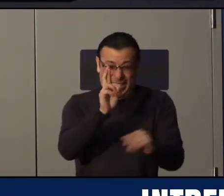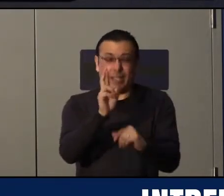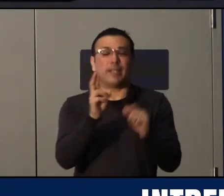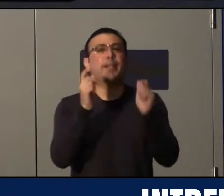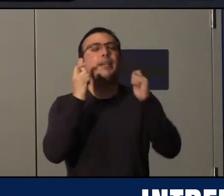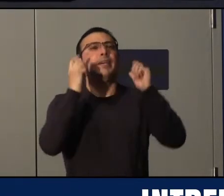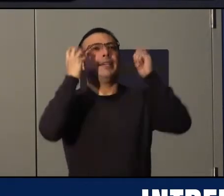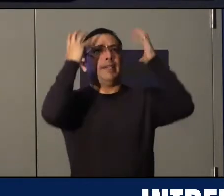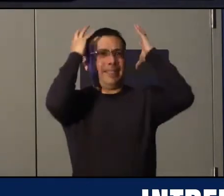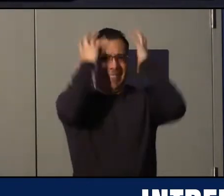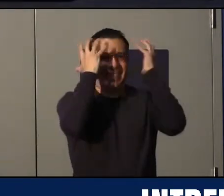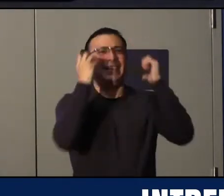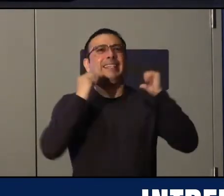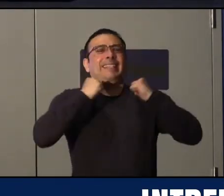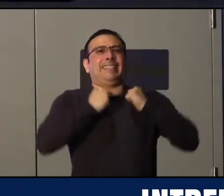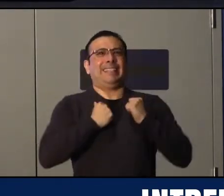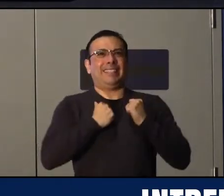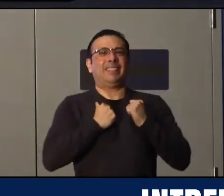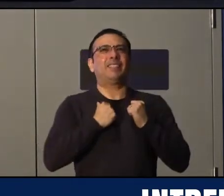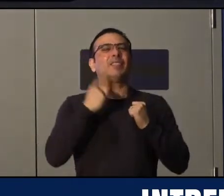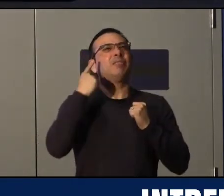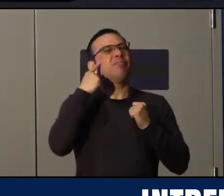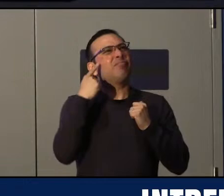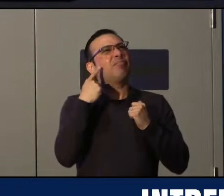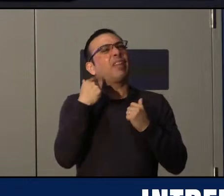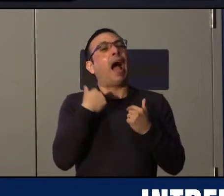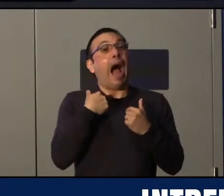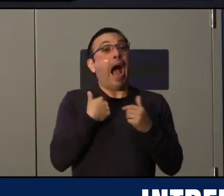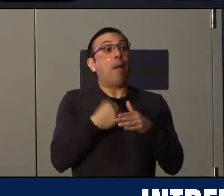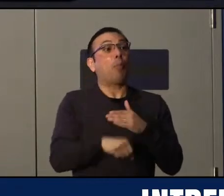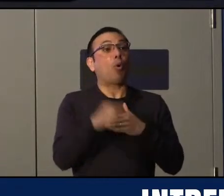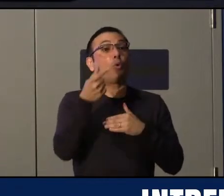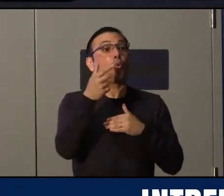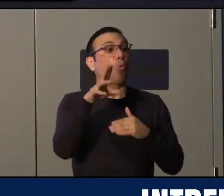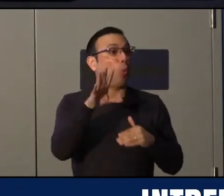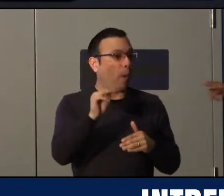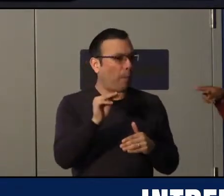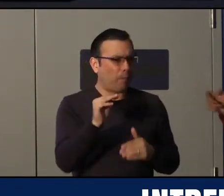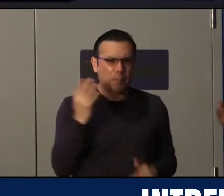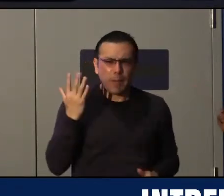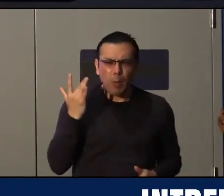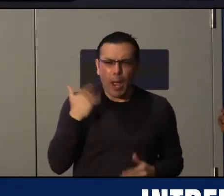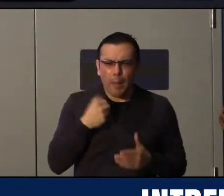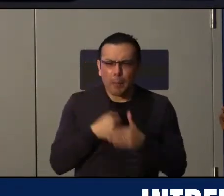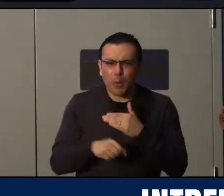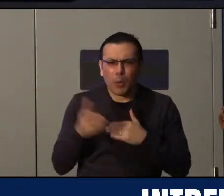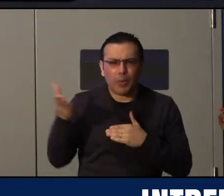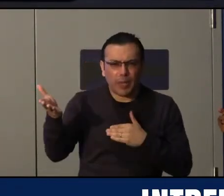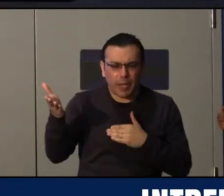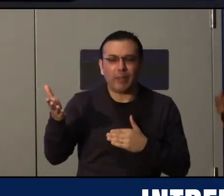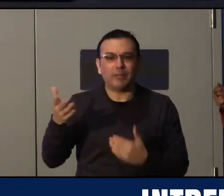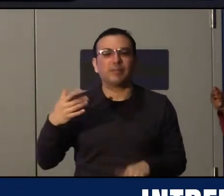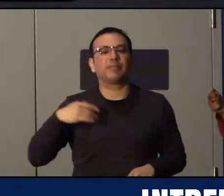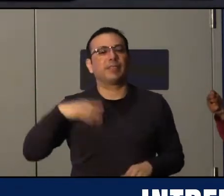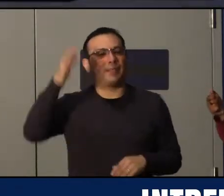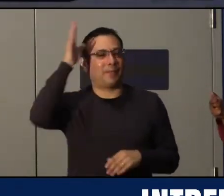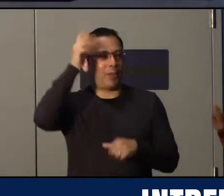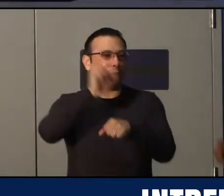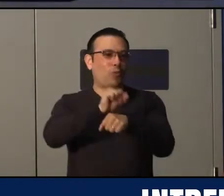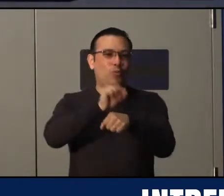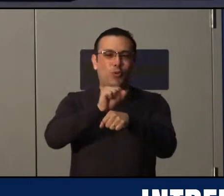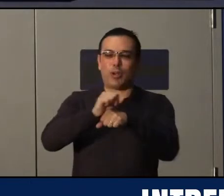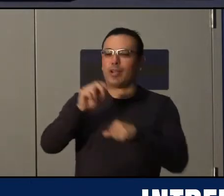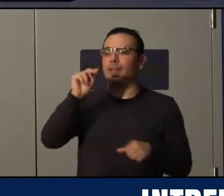moment. I was born on the island of Guam, and the reason why I was born there is that my dad worked for the NASA tracking station.